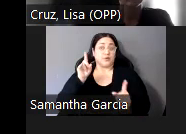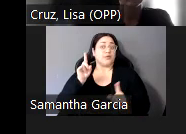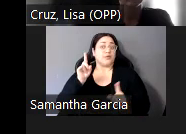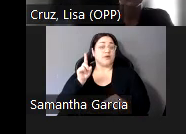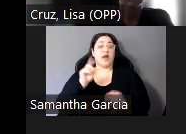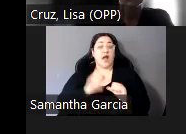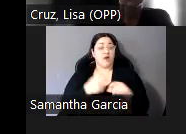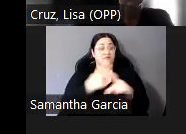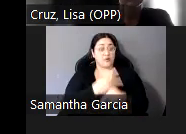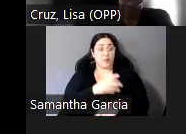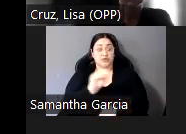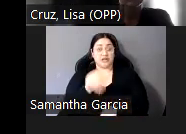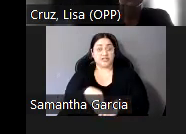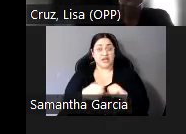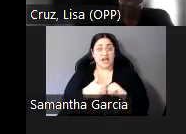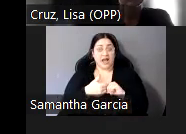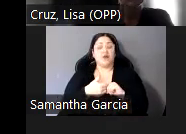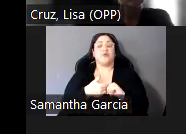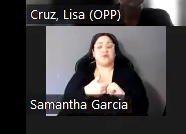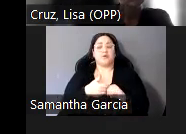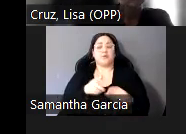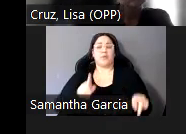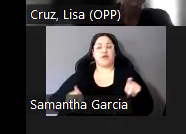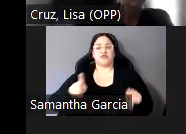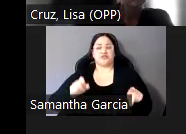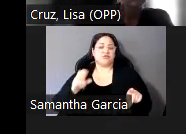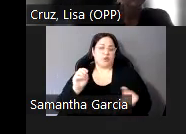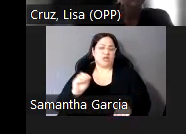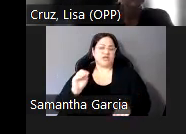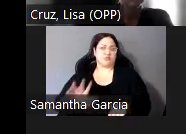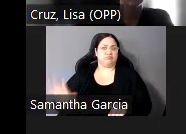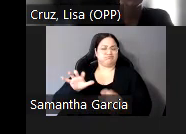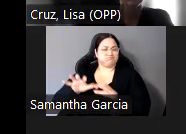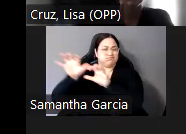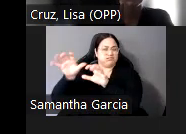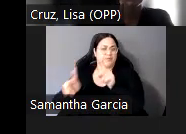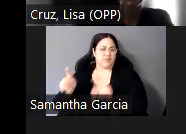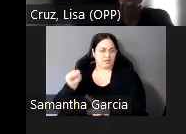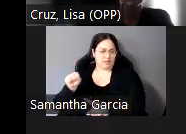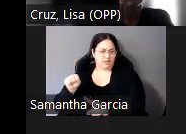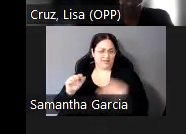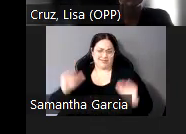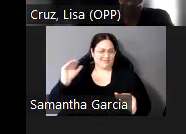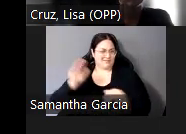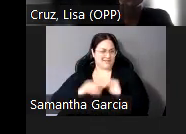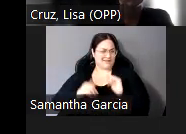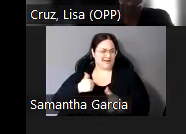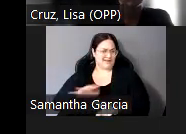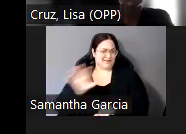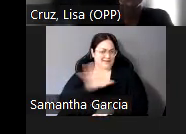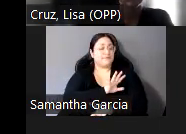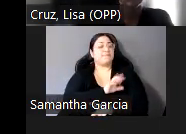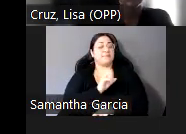is largest. Our victims span all educational and socioeconomic backgrounds and levels, and are